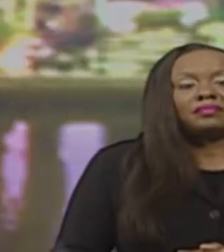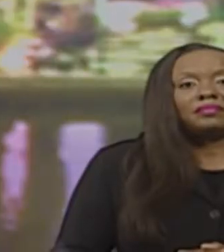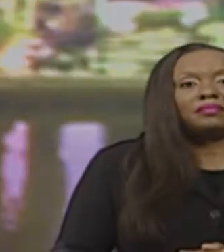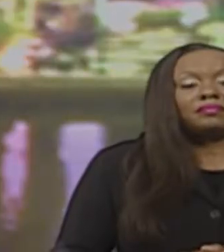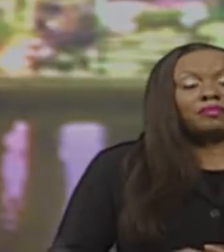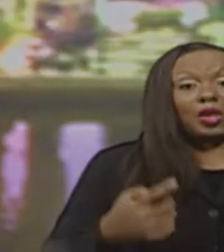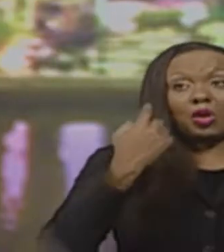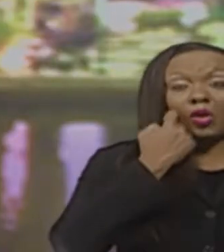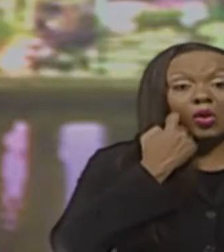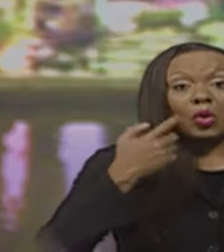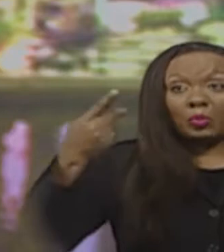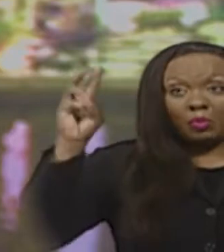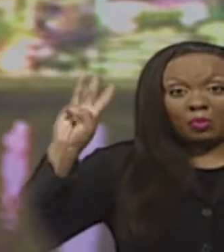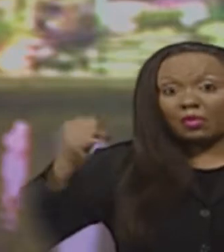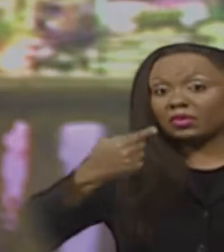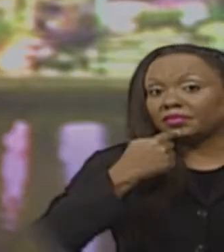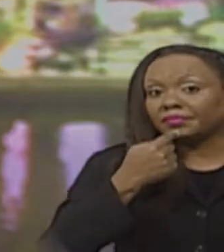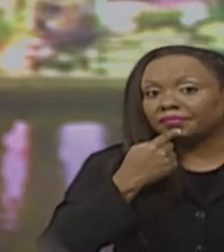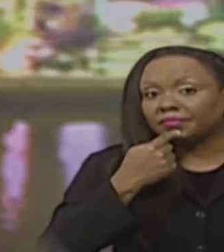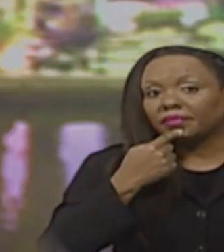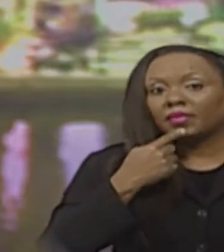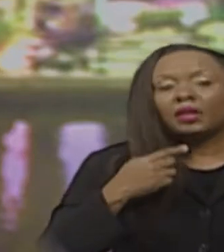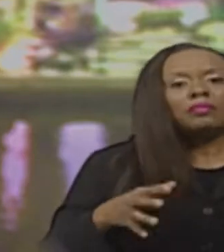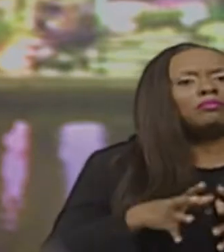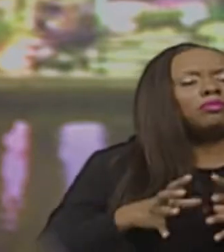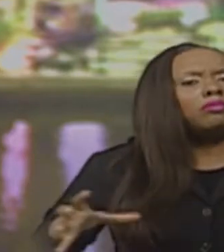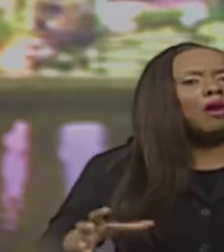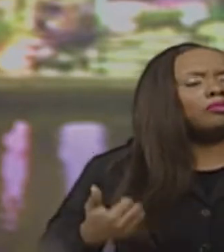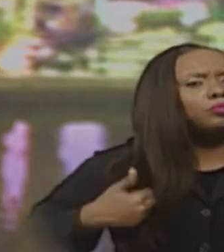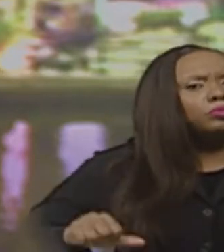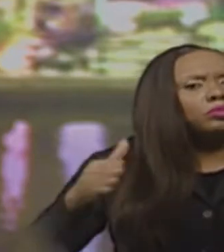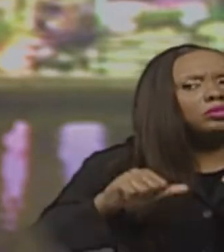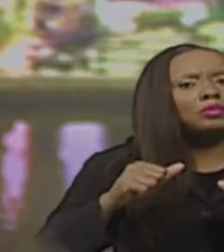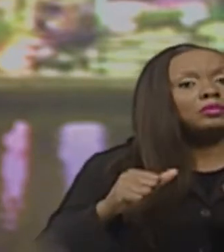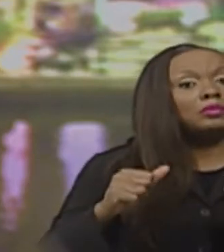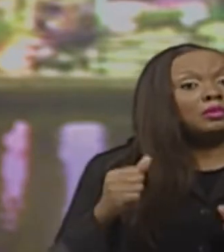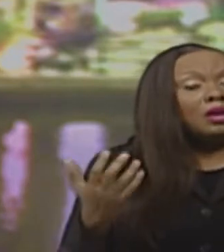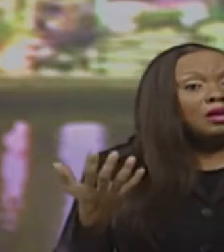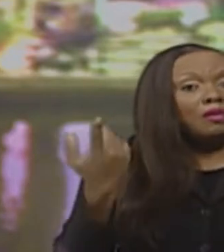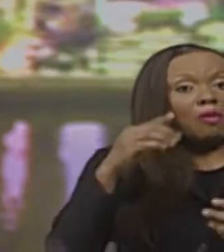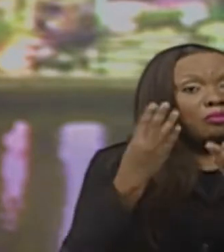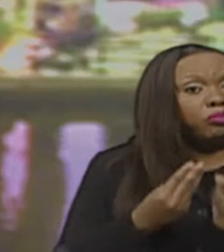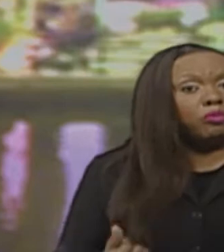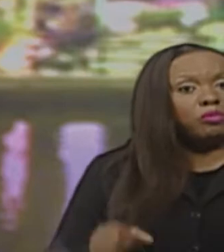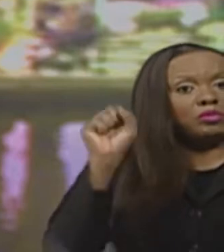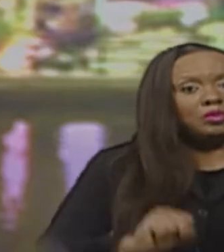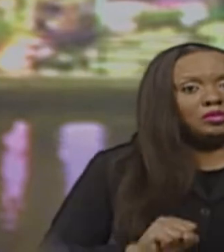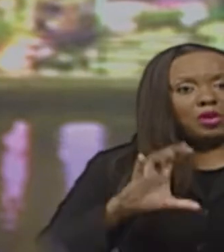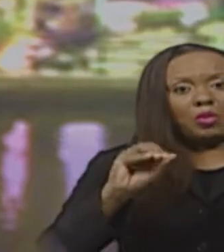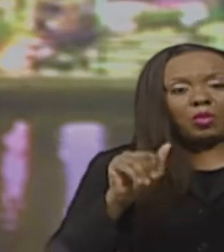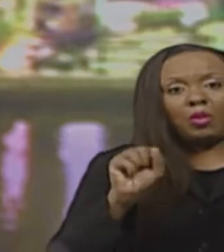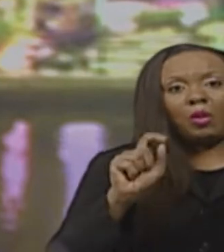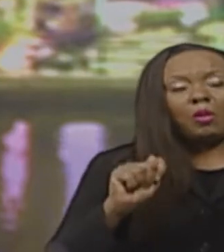Well, as you just heard from the Prime Minister, significant effort is being made to resolve the sewage problem on the South Coast.